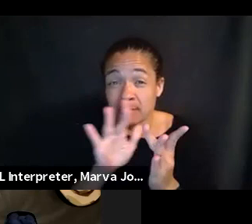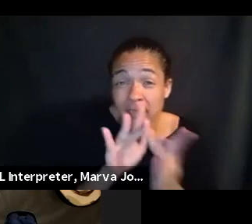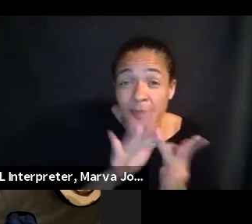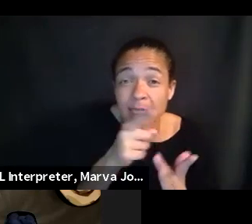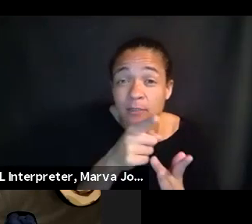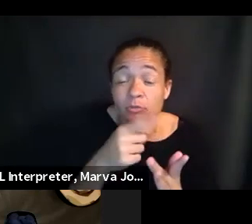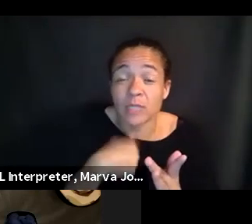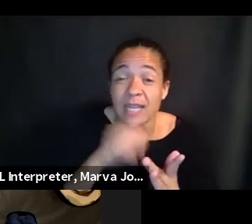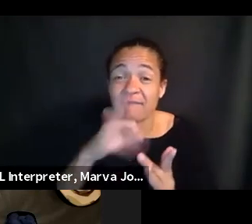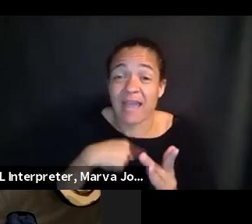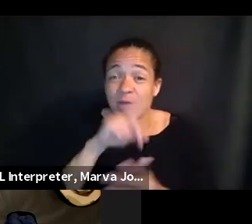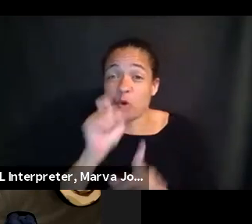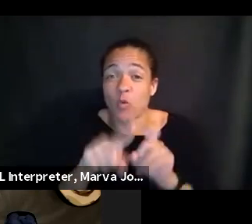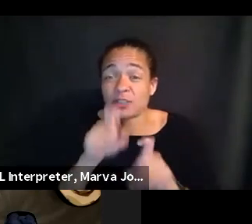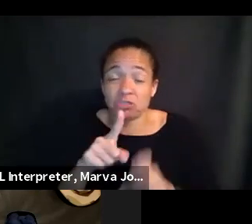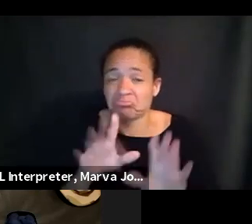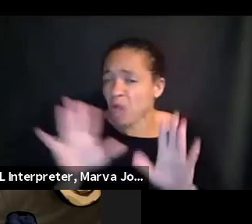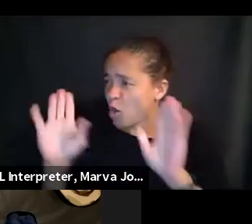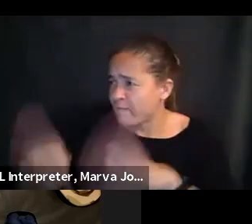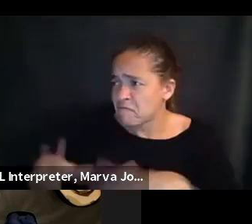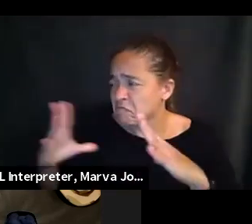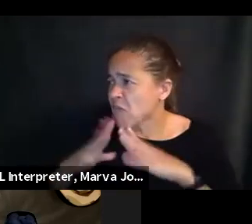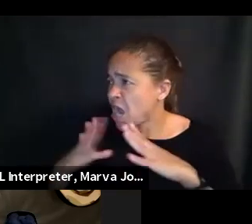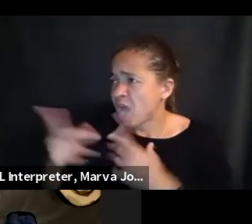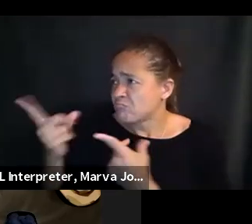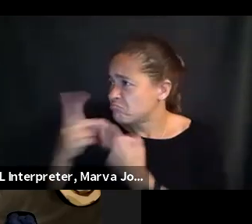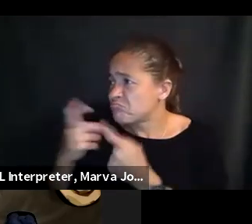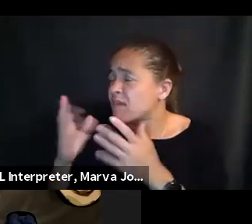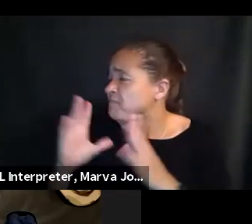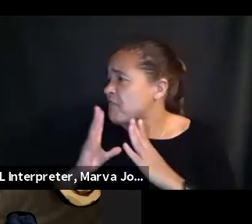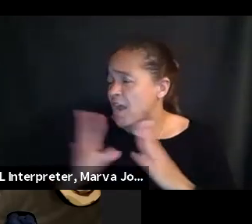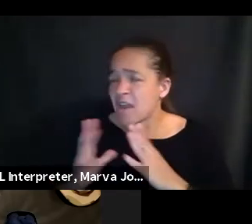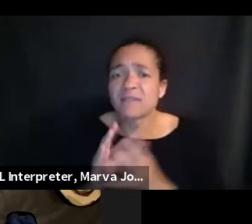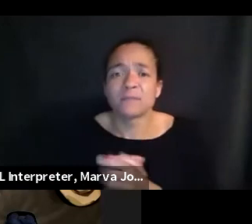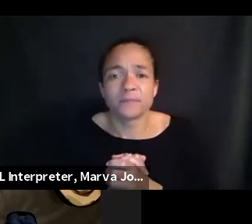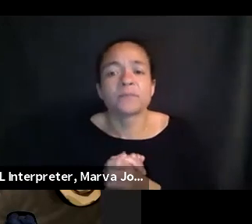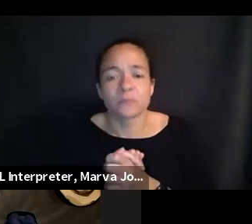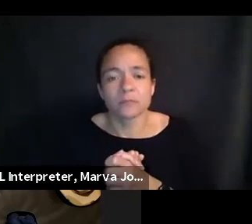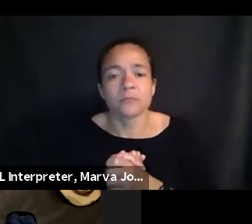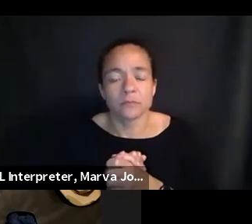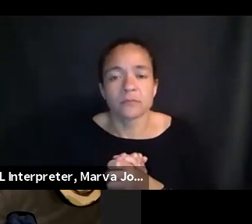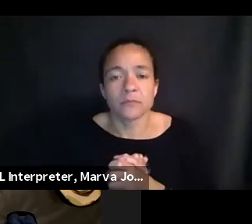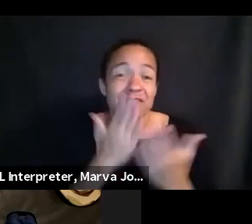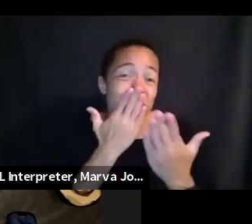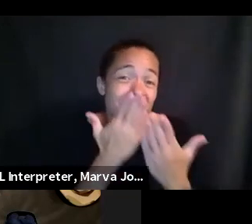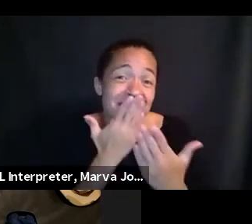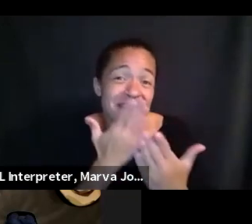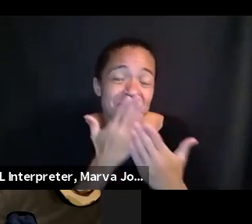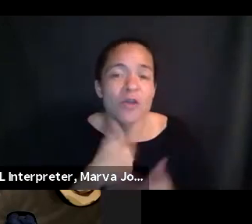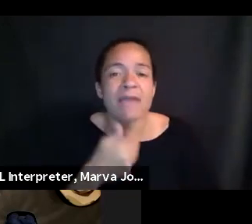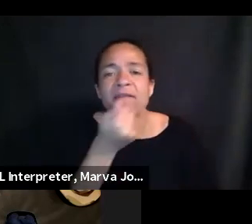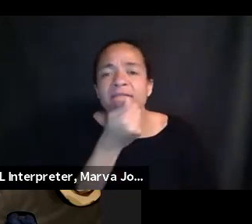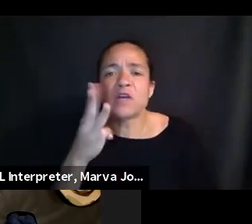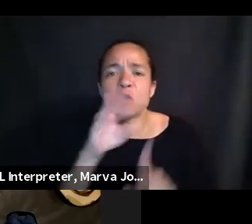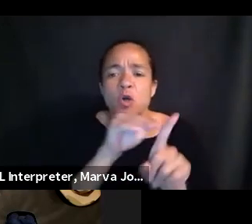if they have them? No, not at all. Absolutely. Nodding. Okay, well, I'll take that as a yes. Thank you very, very much. I have a couple quick things just to